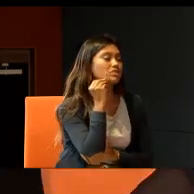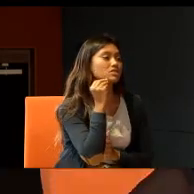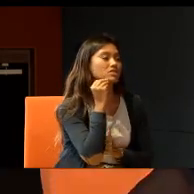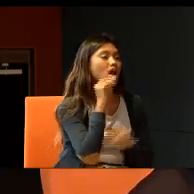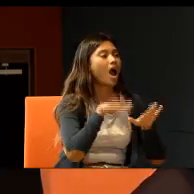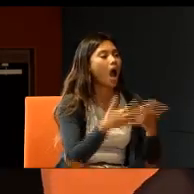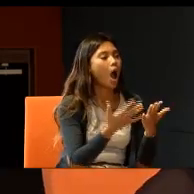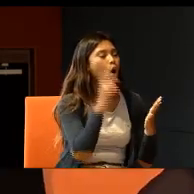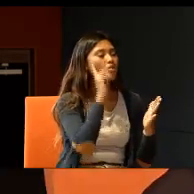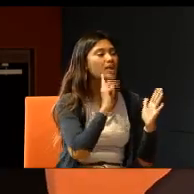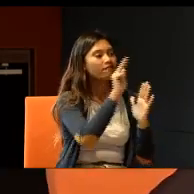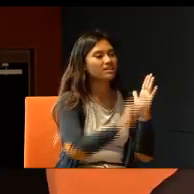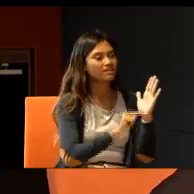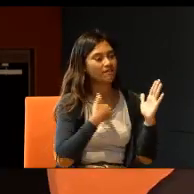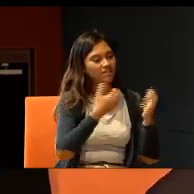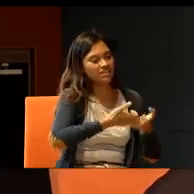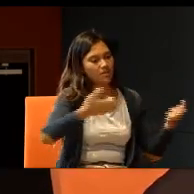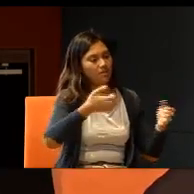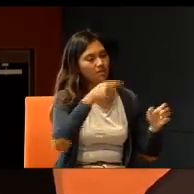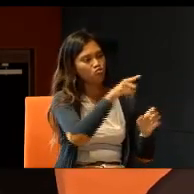deafness, has separated you from people,